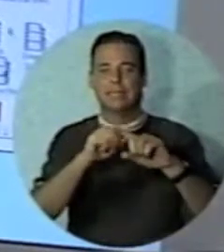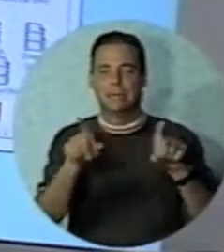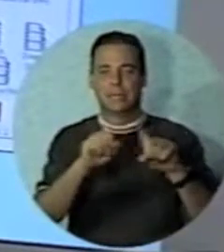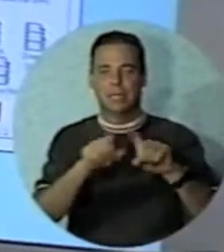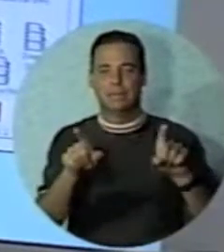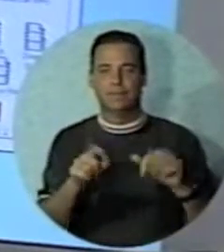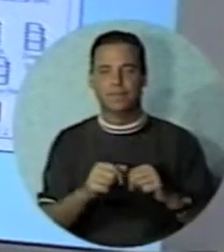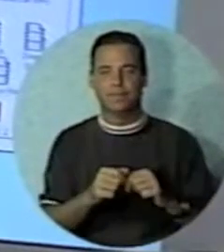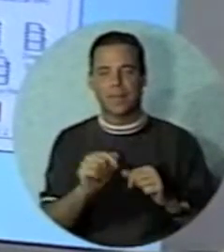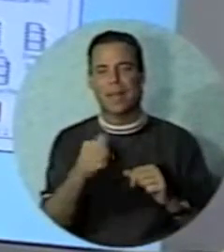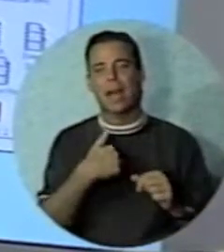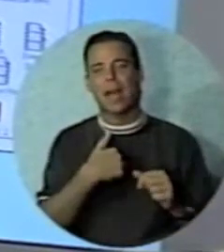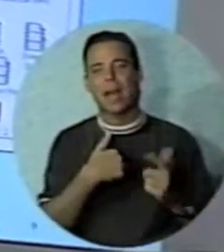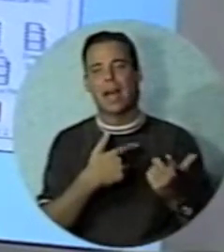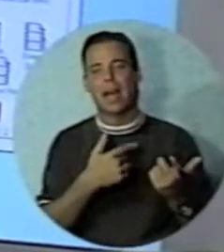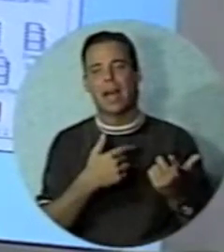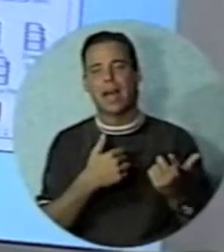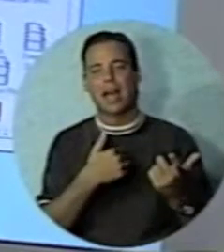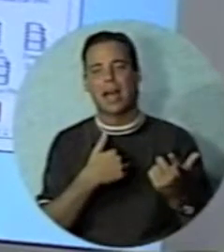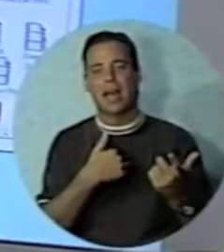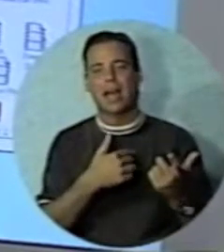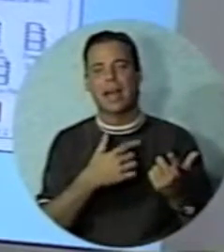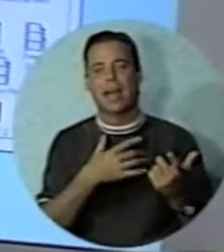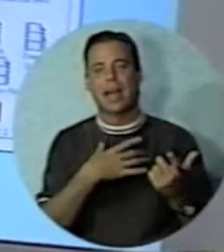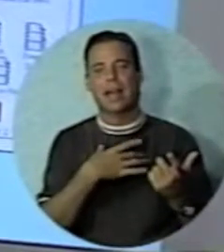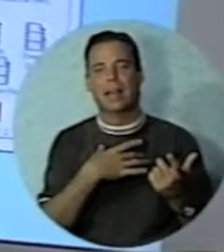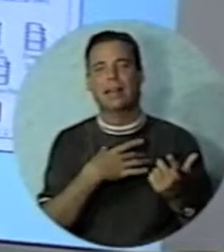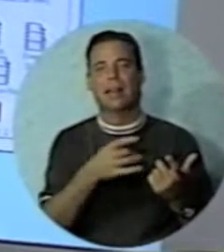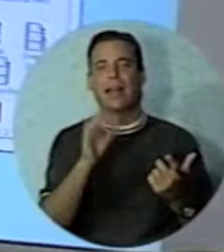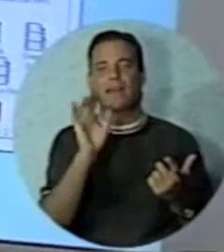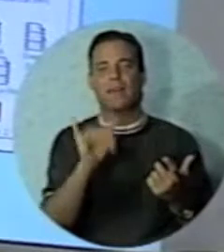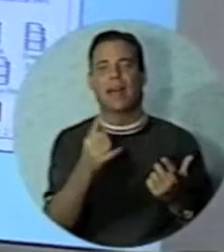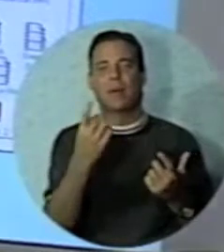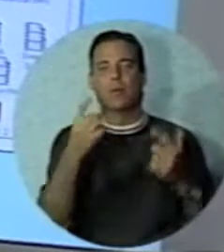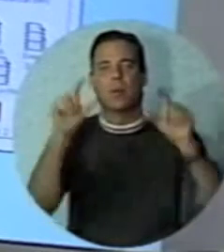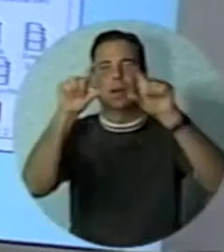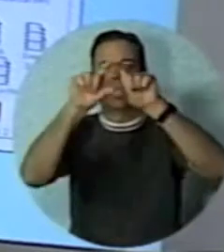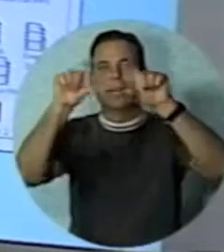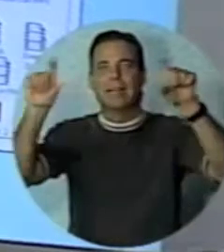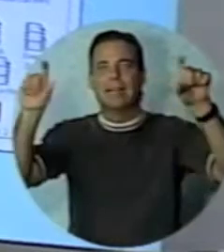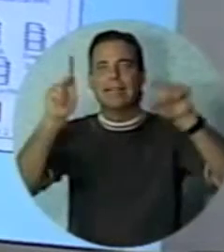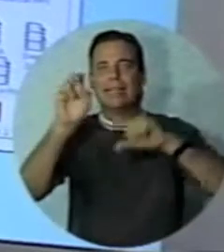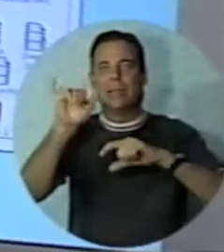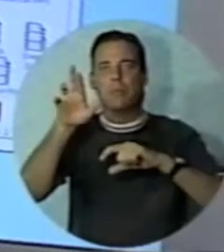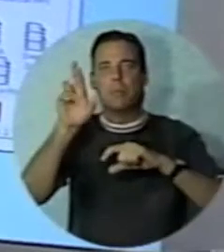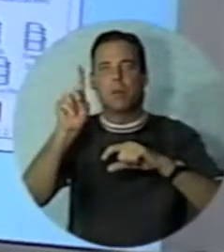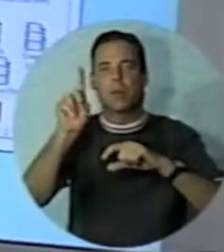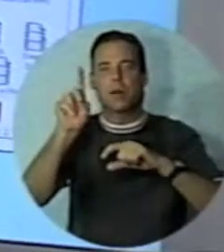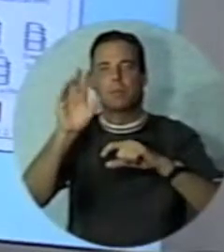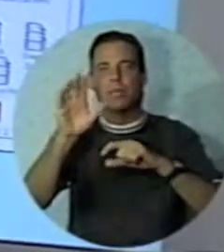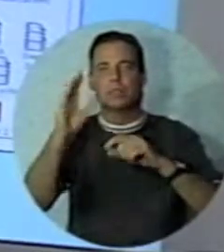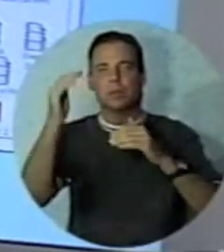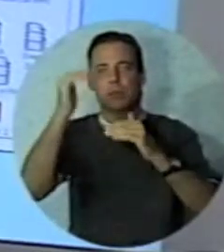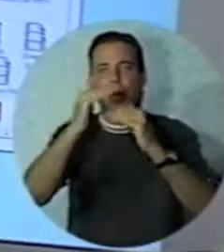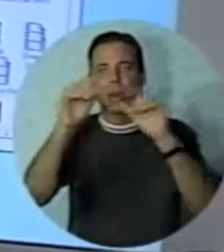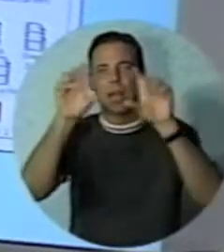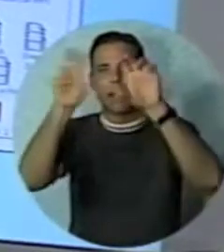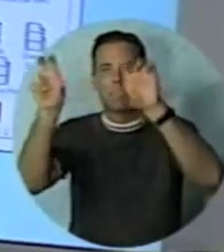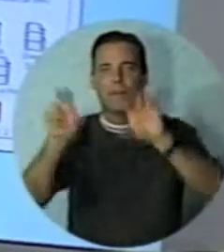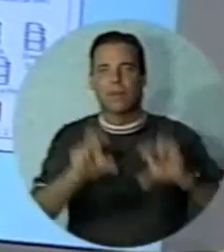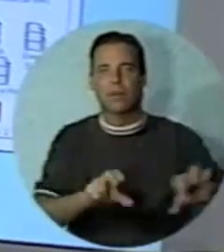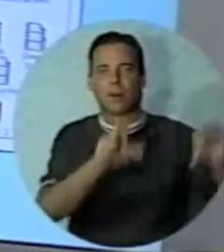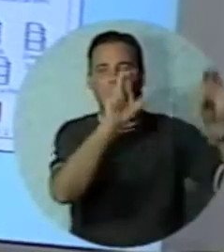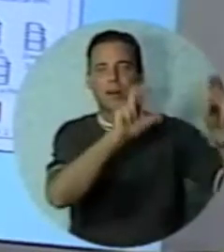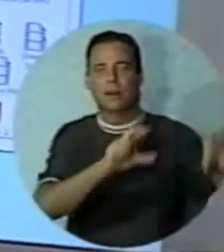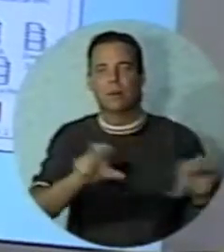patterns. I like the Quarter Slim because it uses up less space and I can move it around.